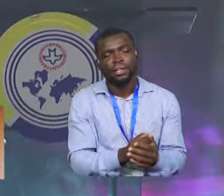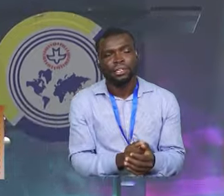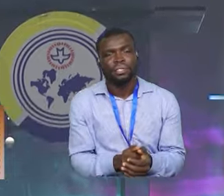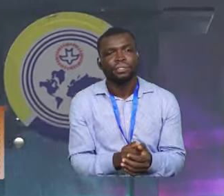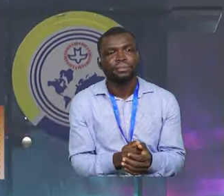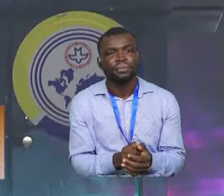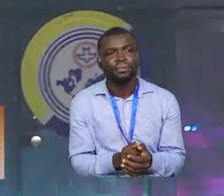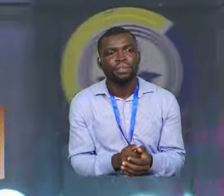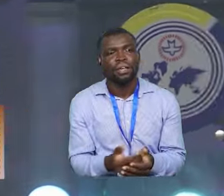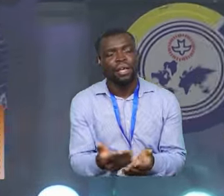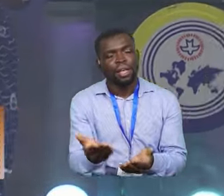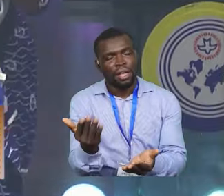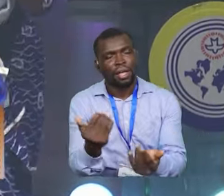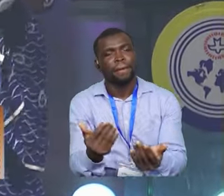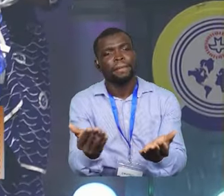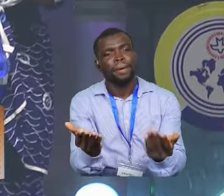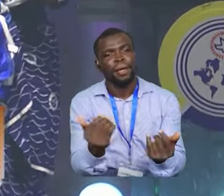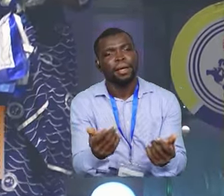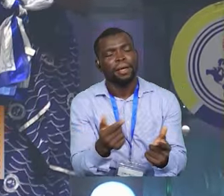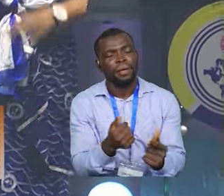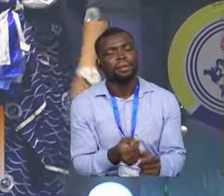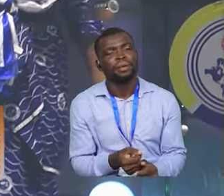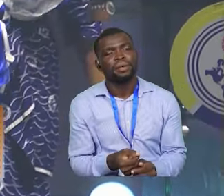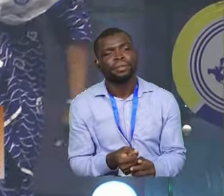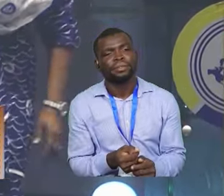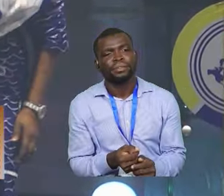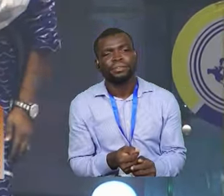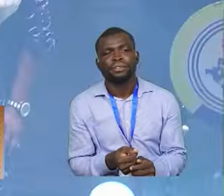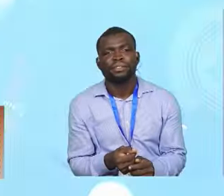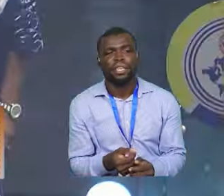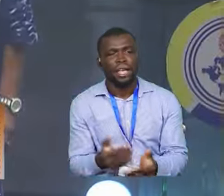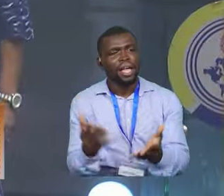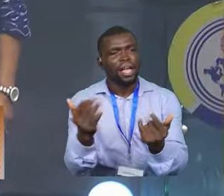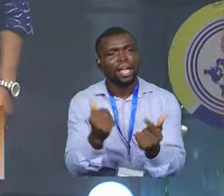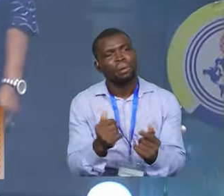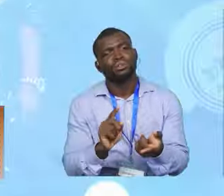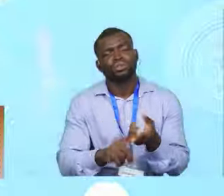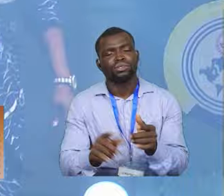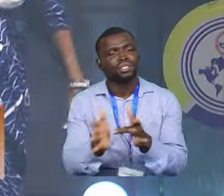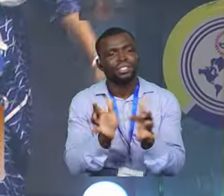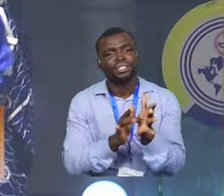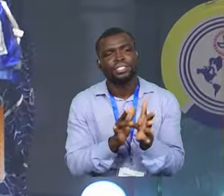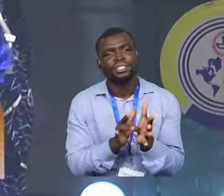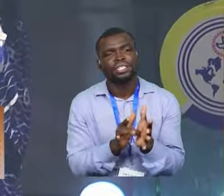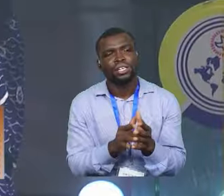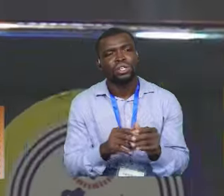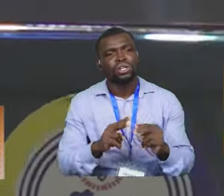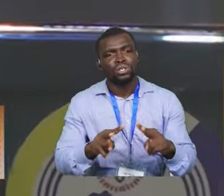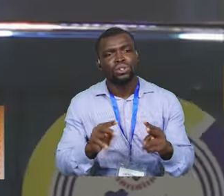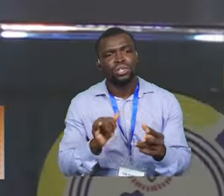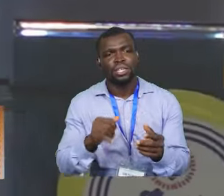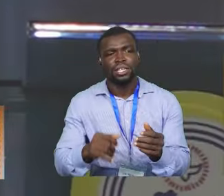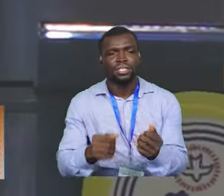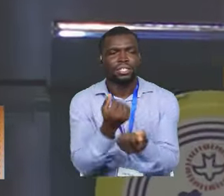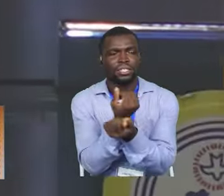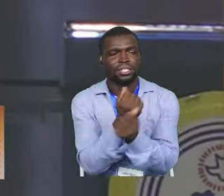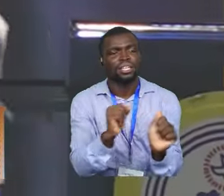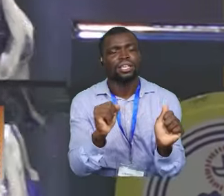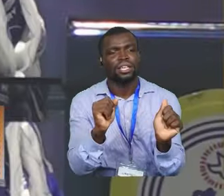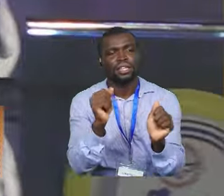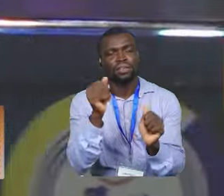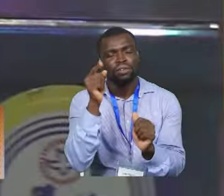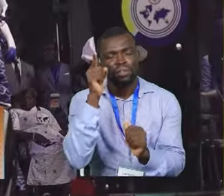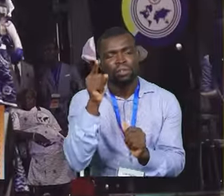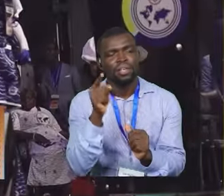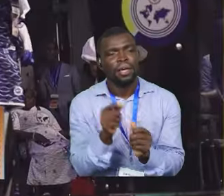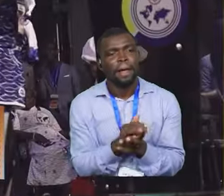this place. Branaya Mua. Come, come. Nefa, yes. Come to Jesus. Yeah, we're ready to know what you and accept him as your